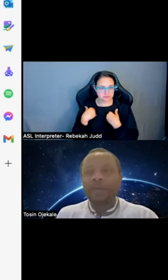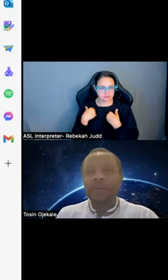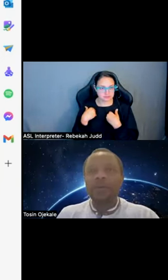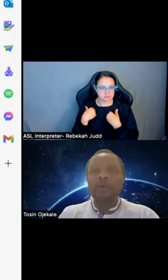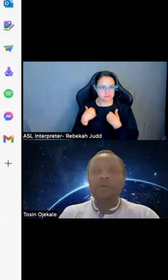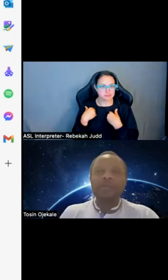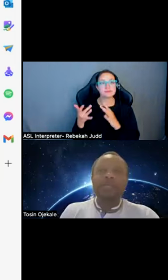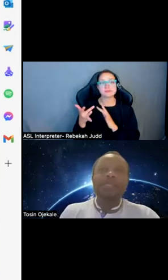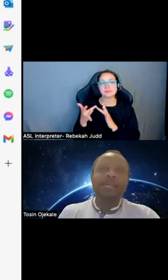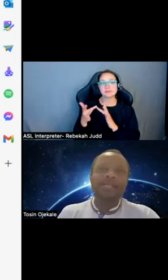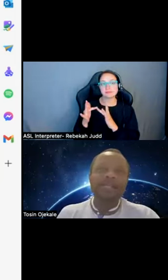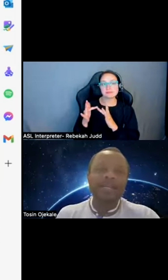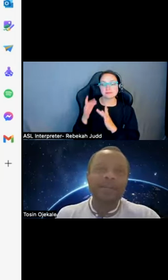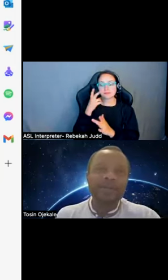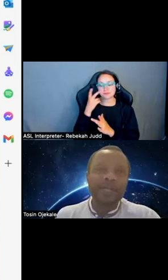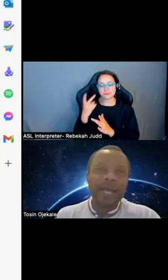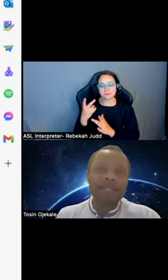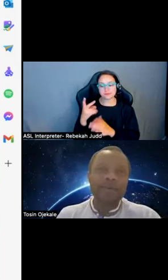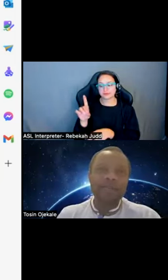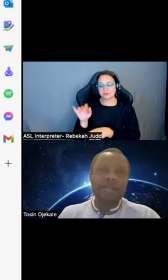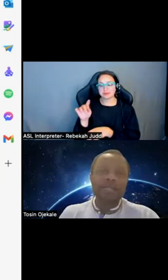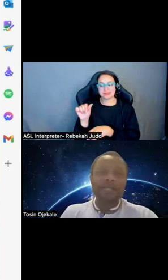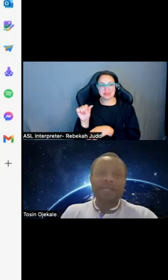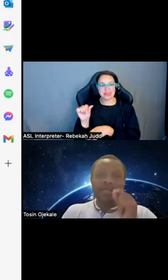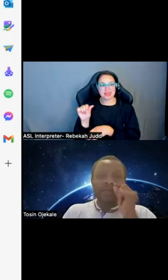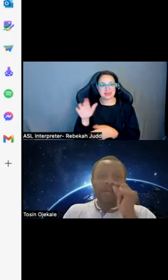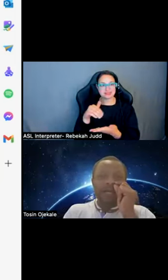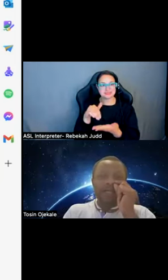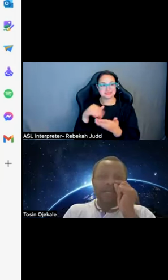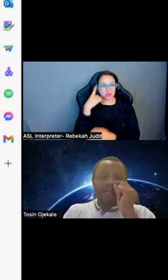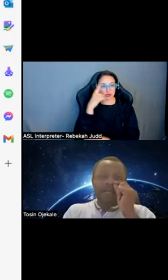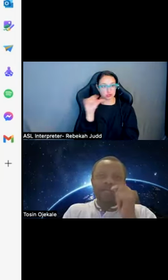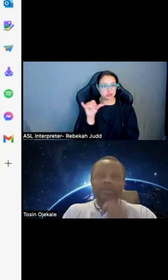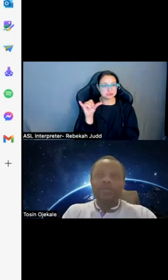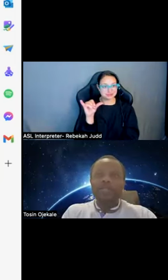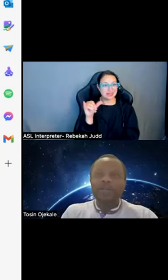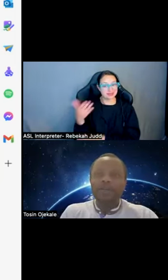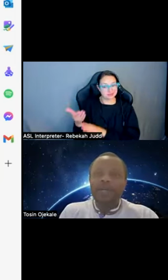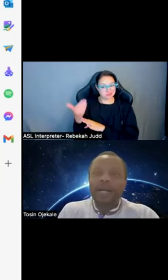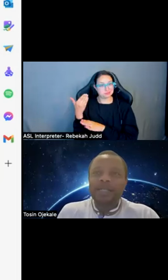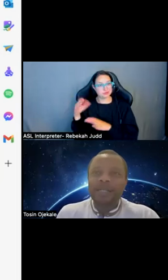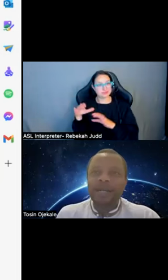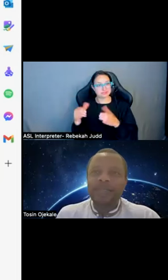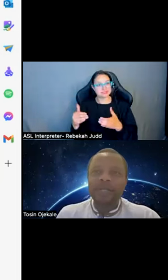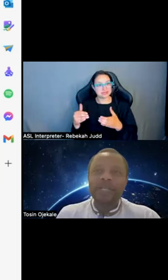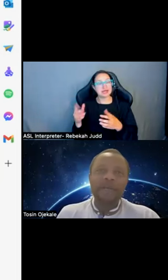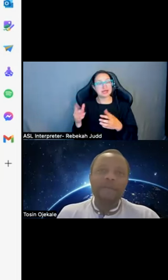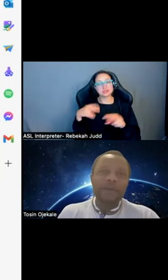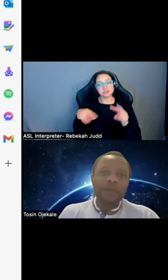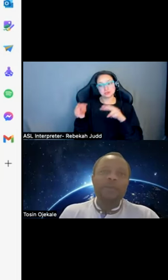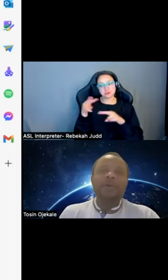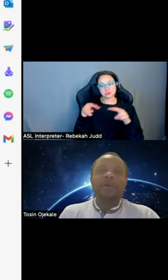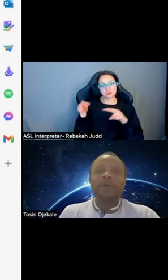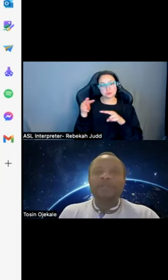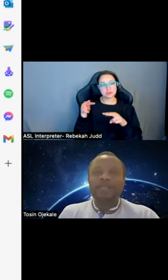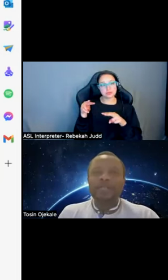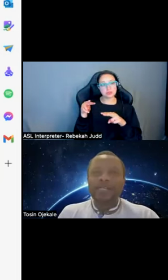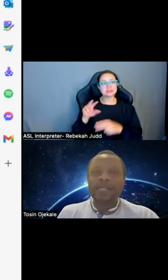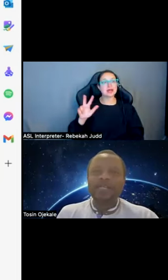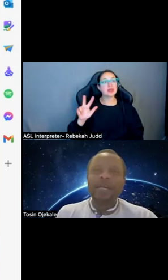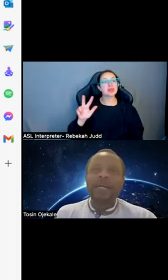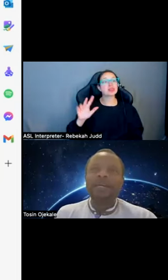online view of what a data center looks like. That was the last class we had. So we did look at a 3D view of